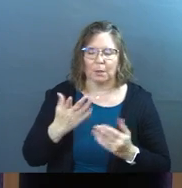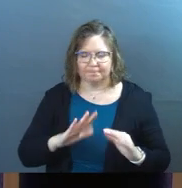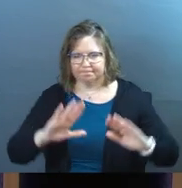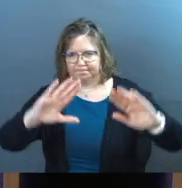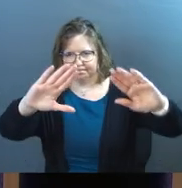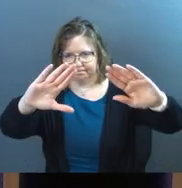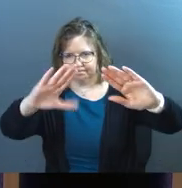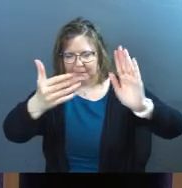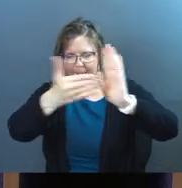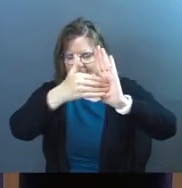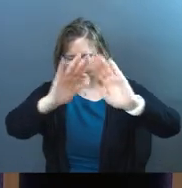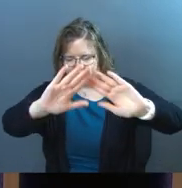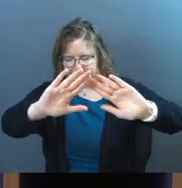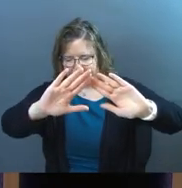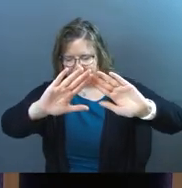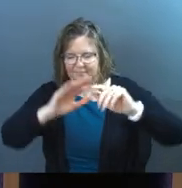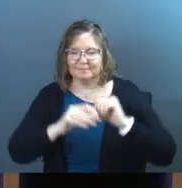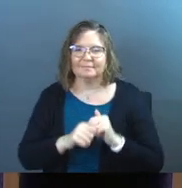again.